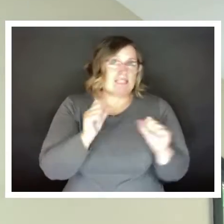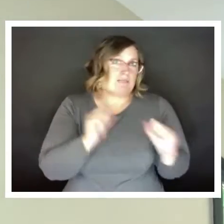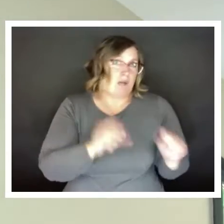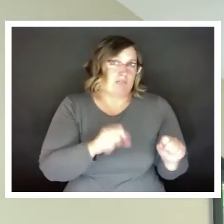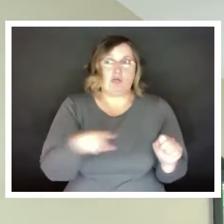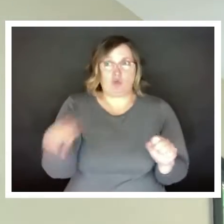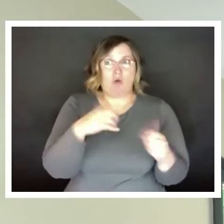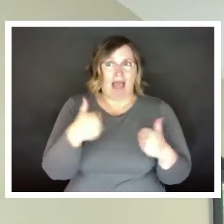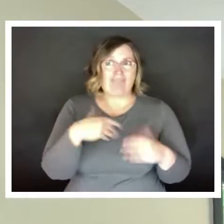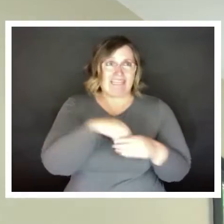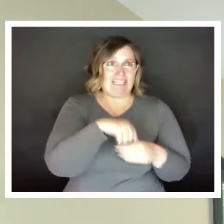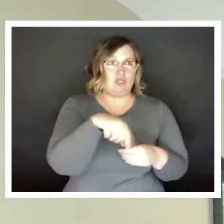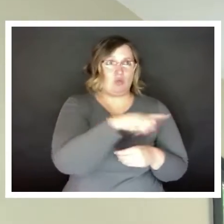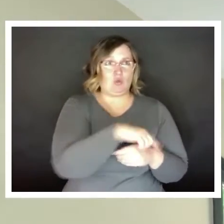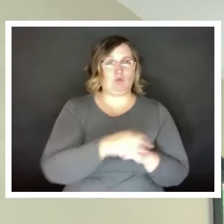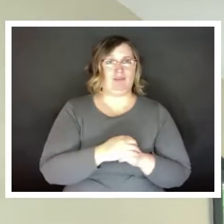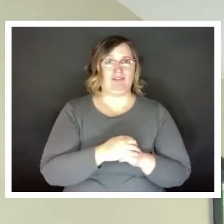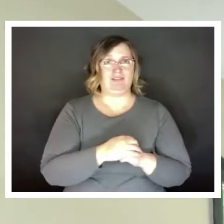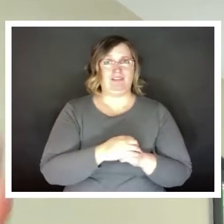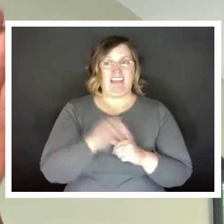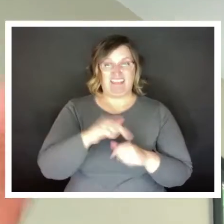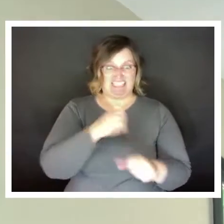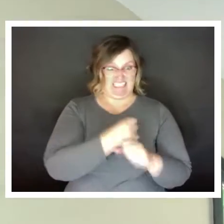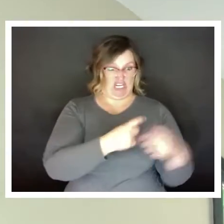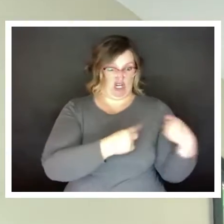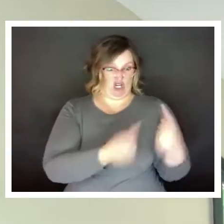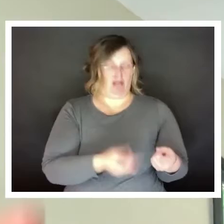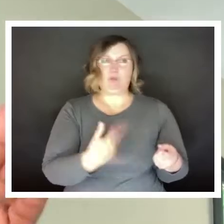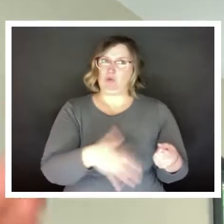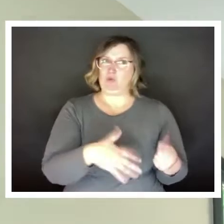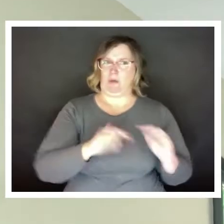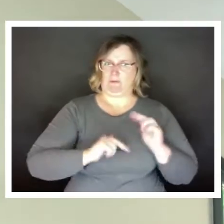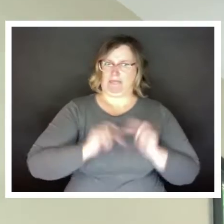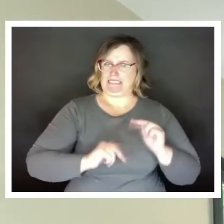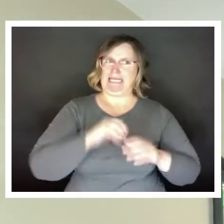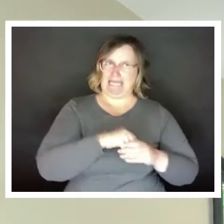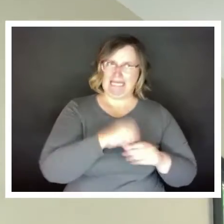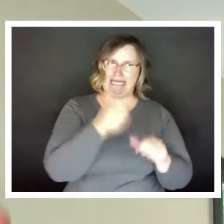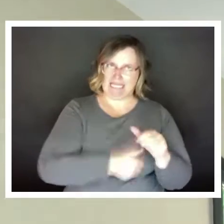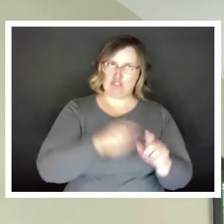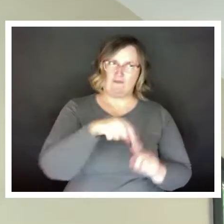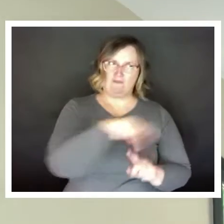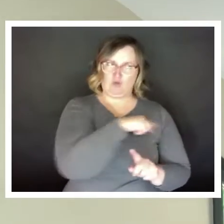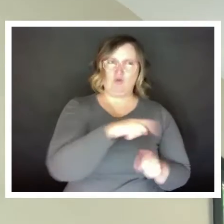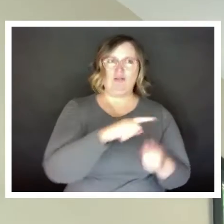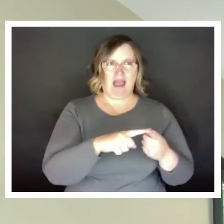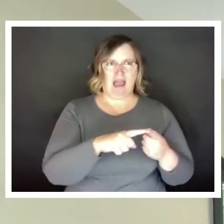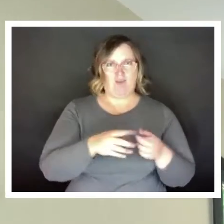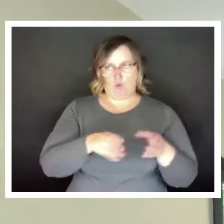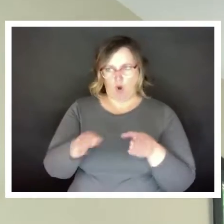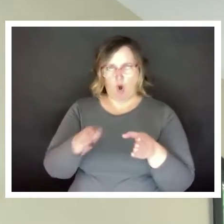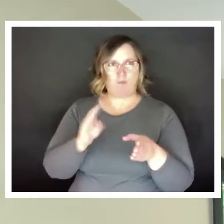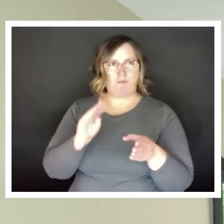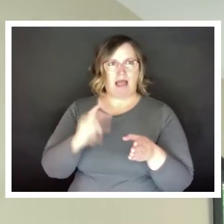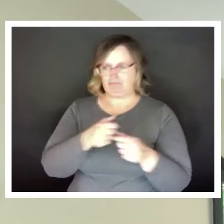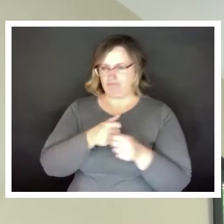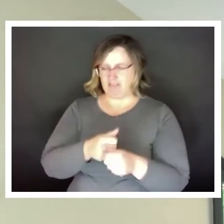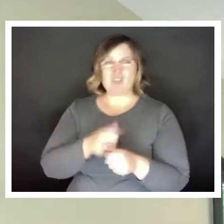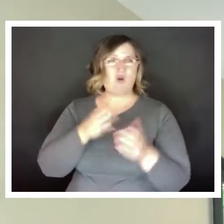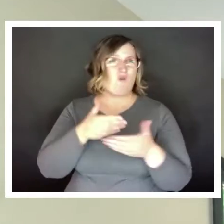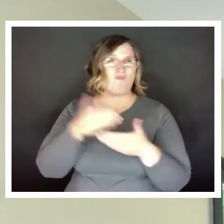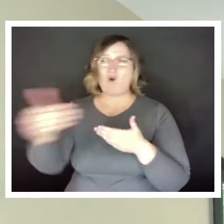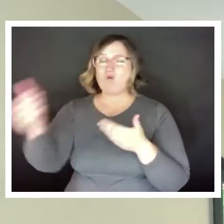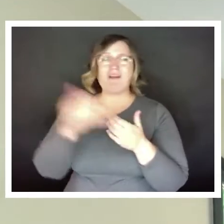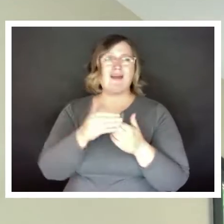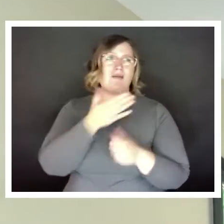this year built within you the resiliency and roadmap to do just that. So go forth. Best of luck. And